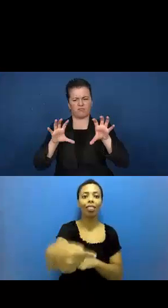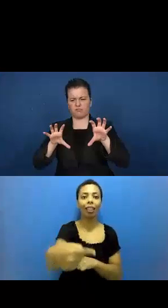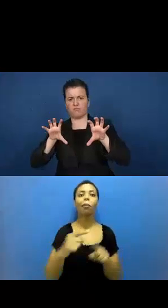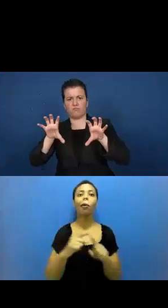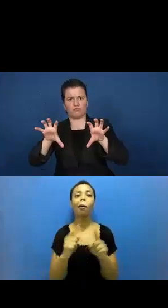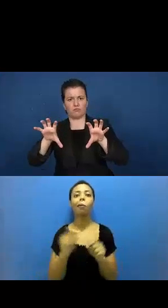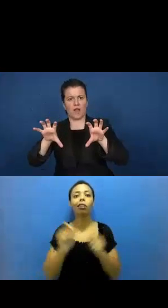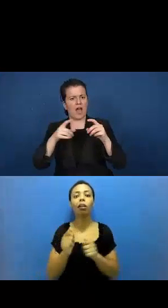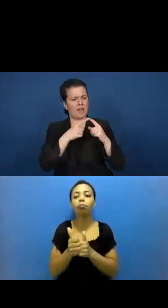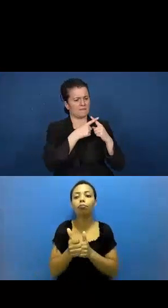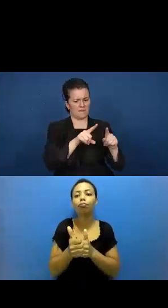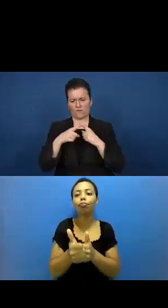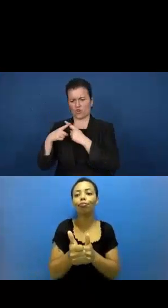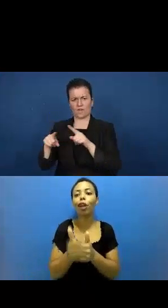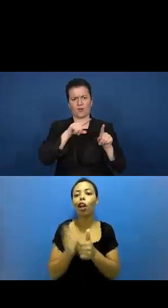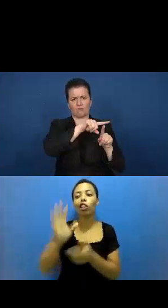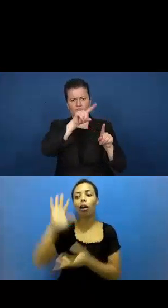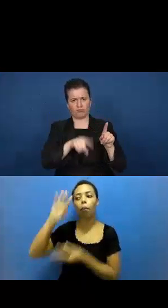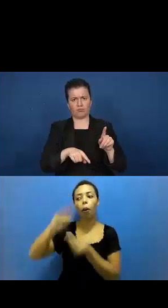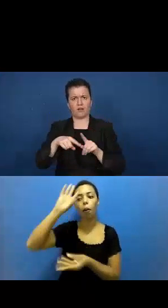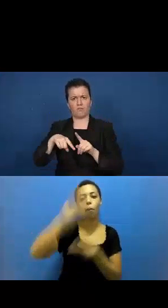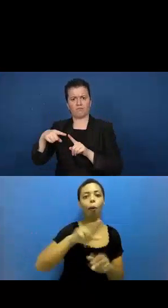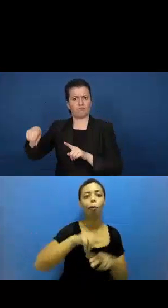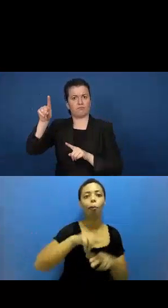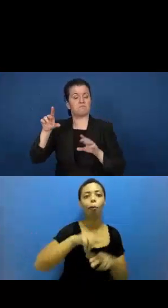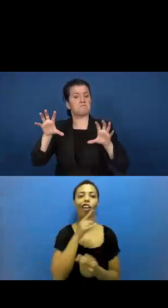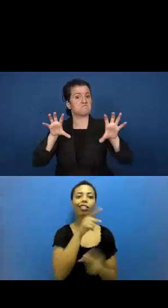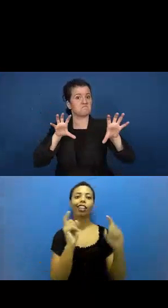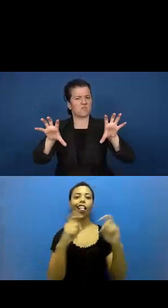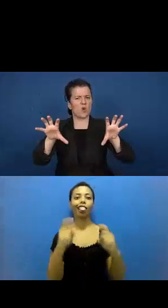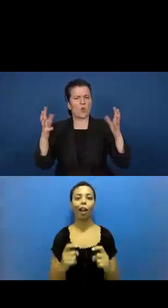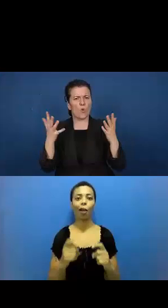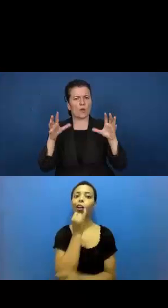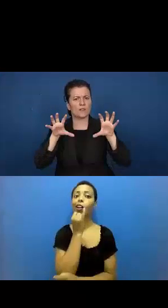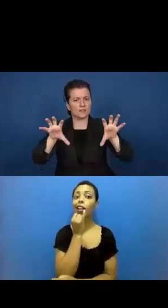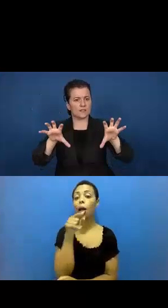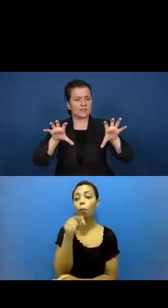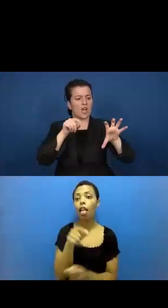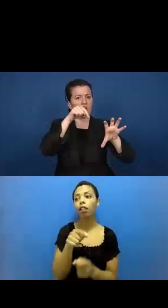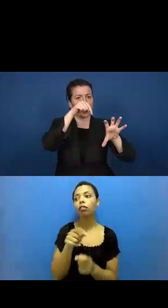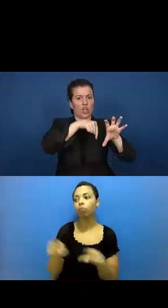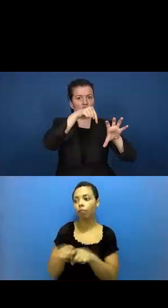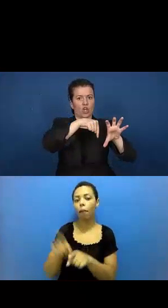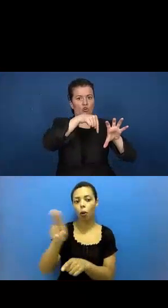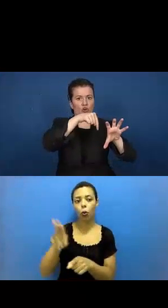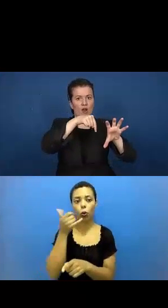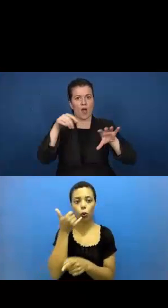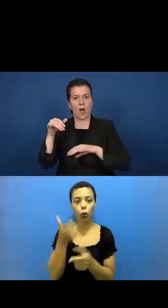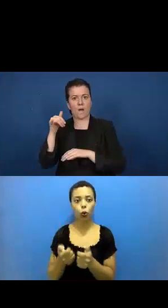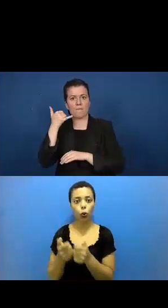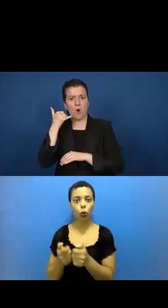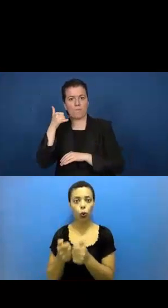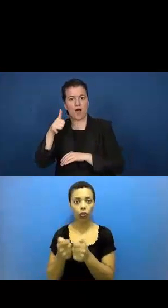sequences. Here the sentence would be, for example, here is the mobile. Practically,